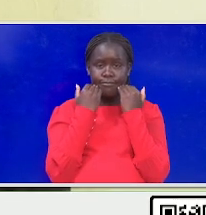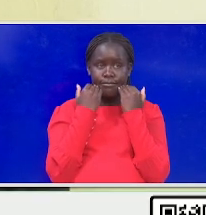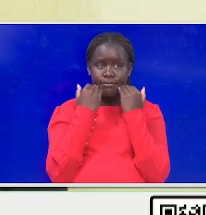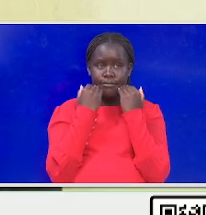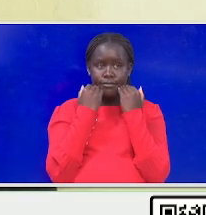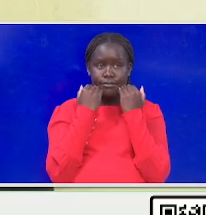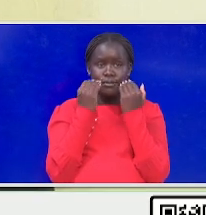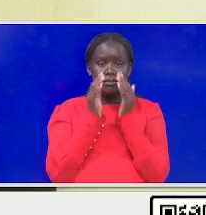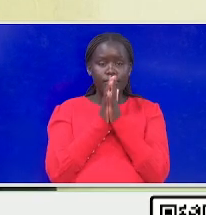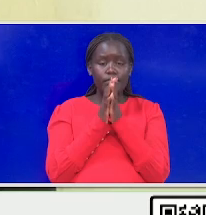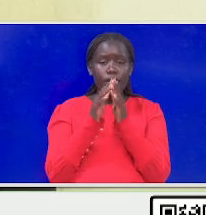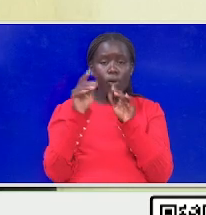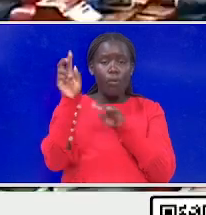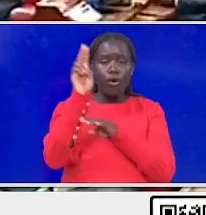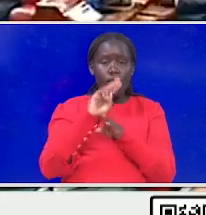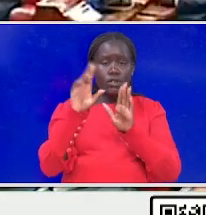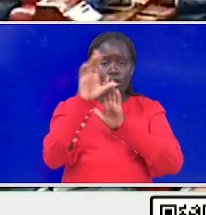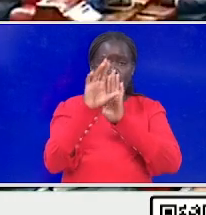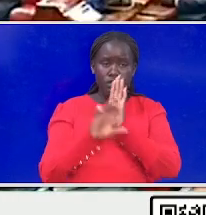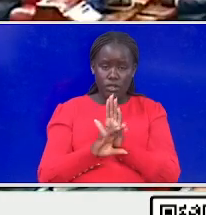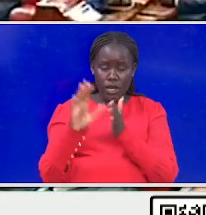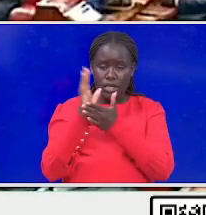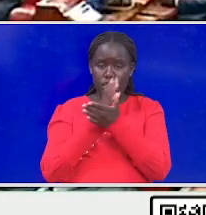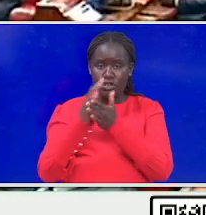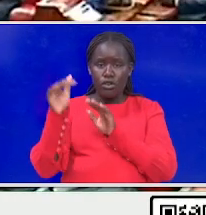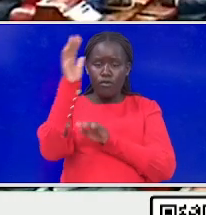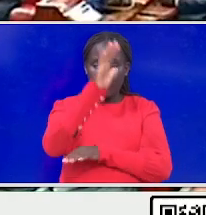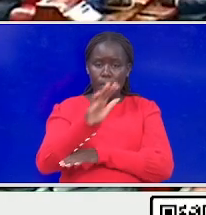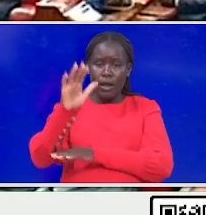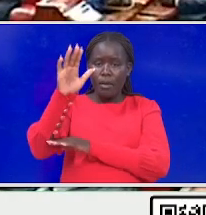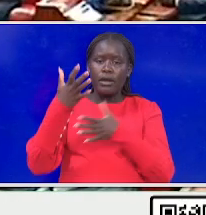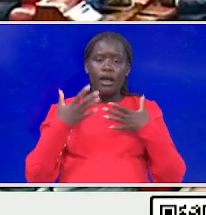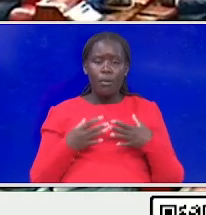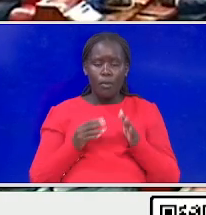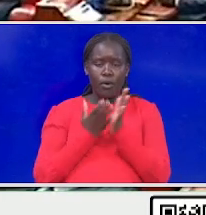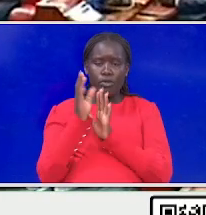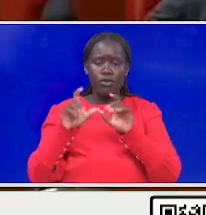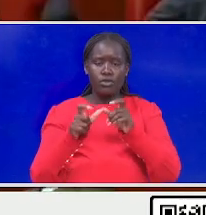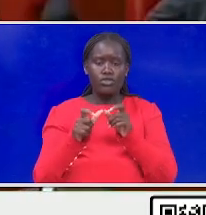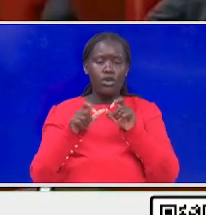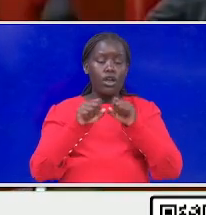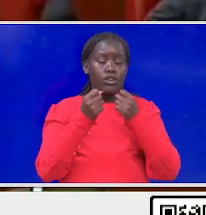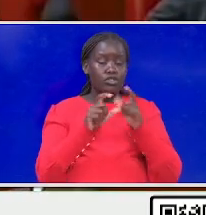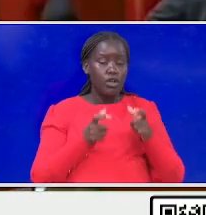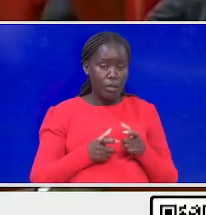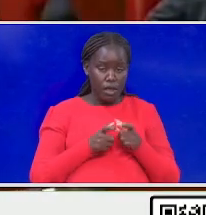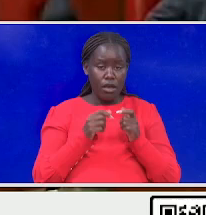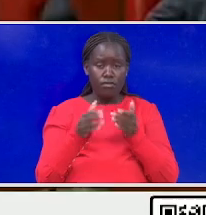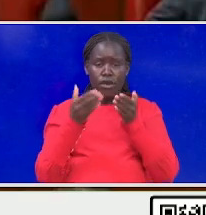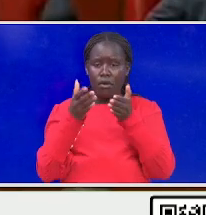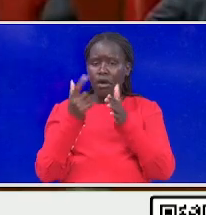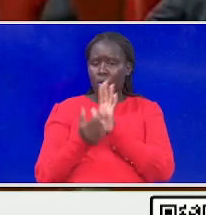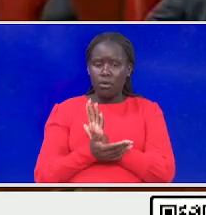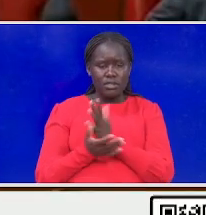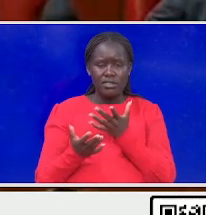The judges will use this constitution. A section of parliamentarians through social media have not shied away in giving a snippet of what